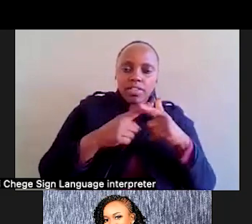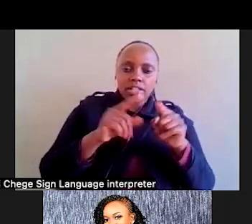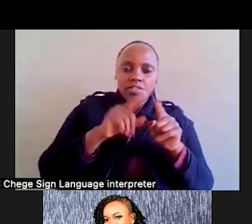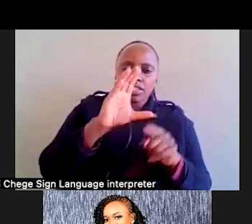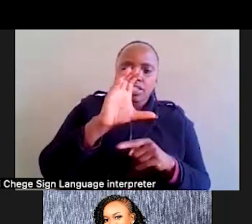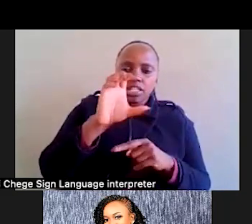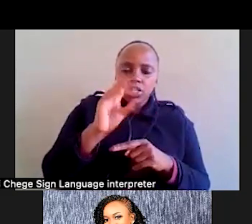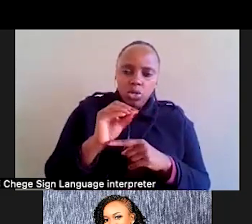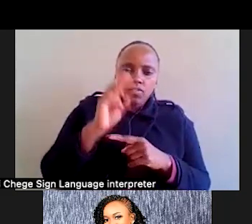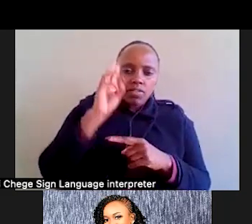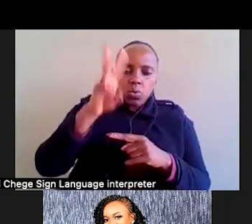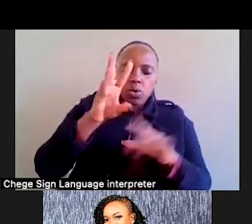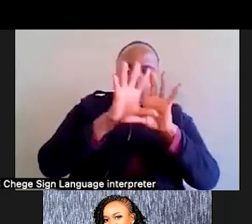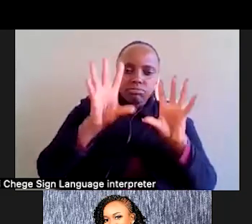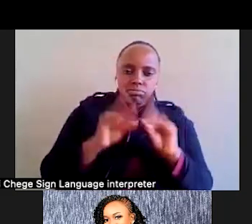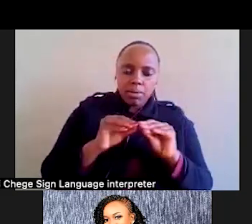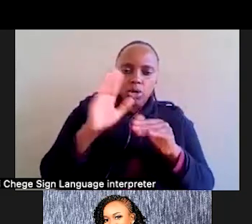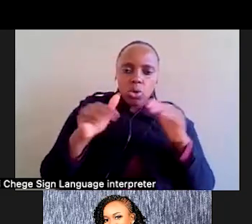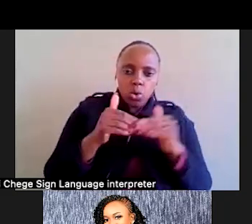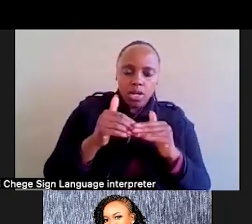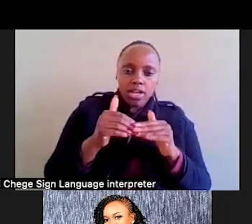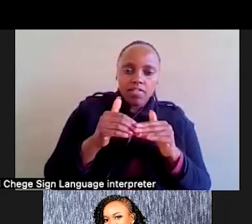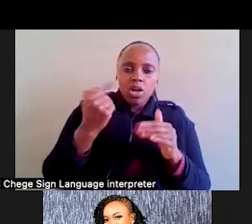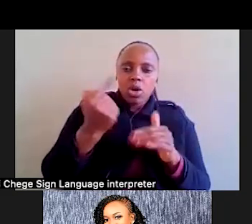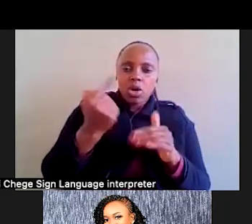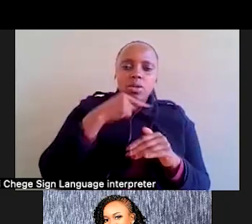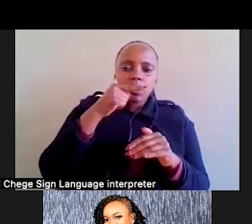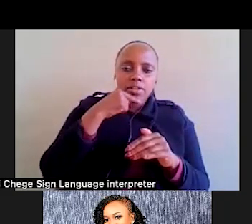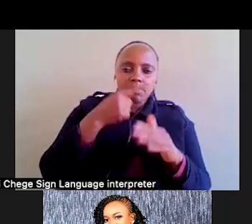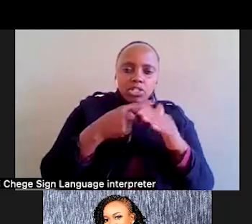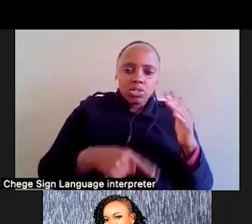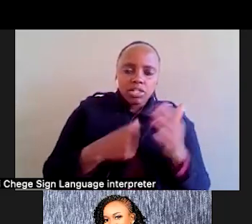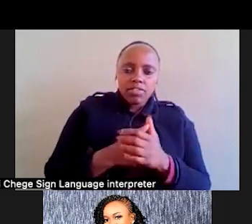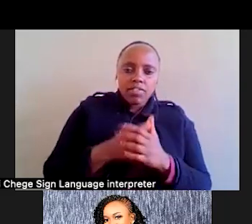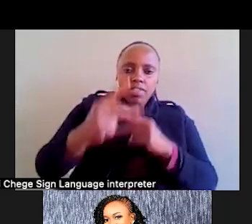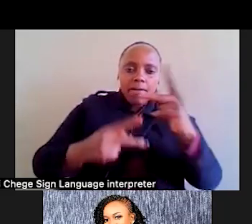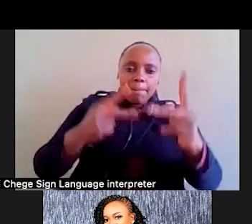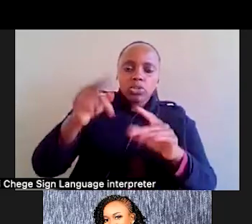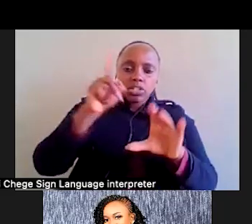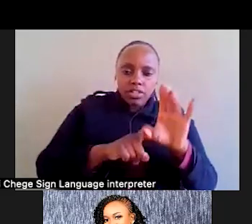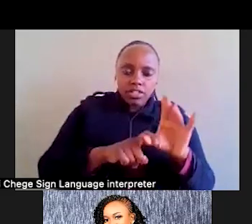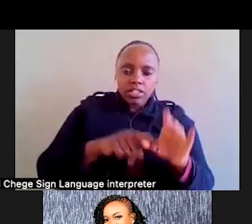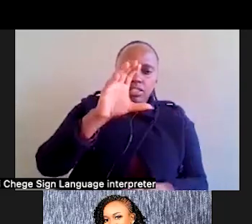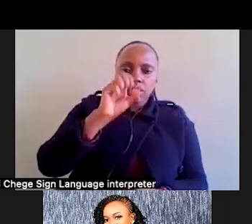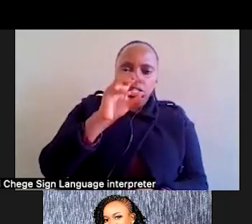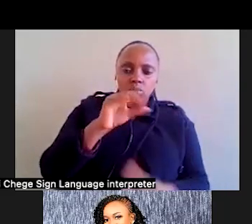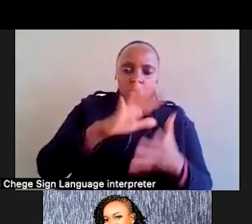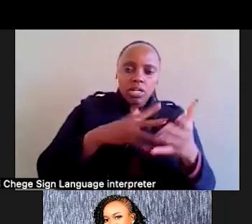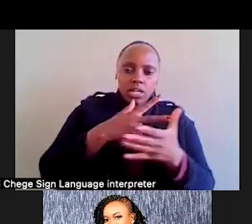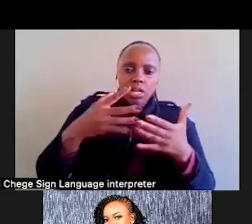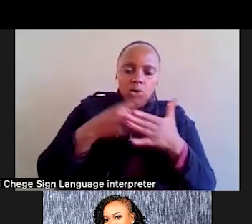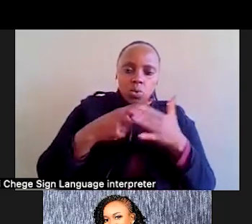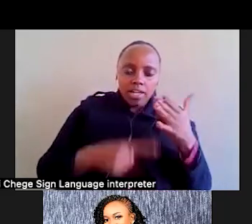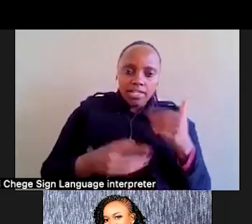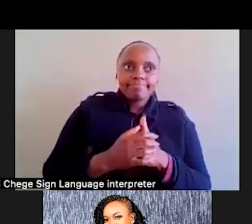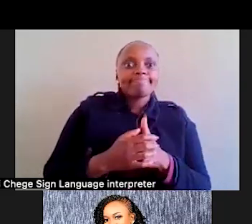be able to wrap some of them up. I wanted to mention that the process of joining the CSO's network